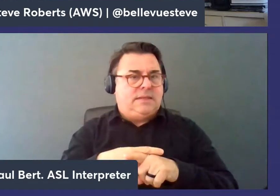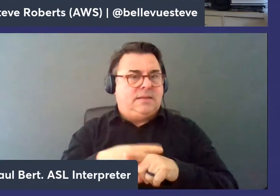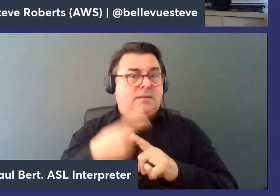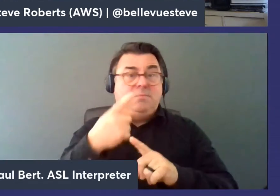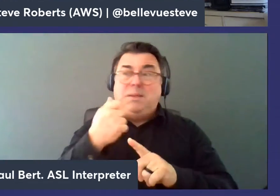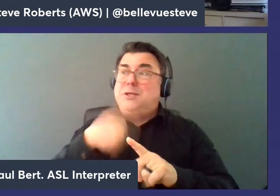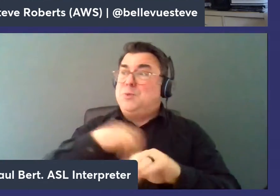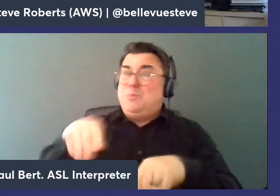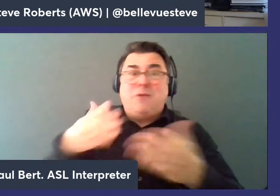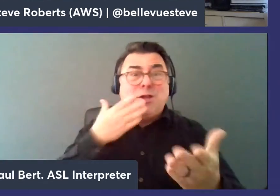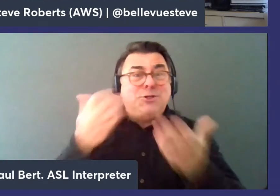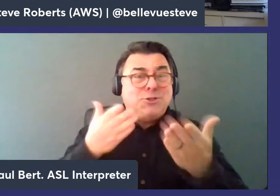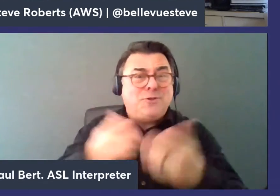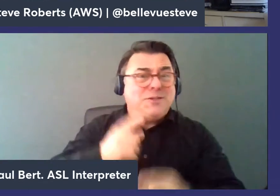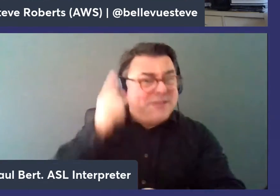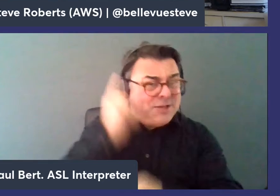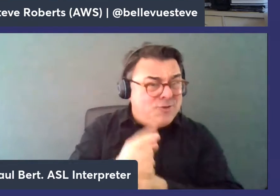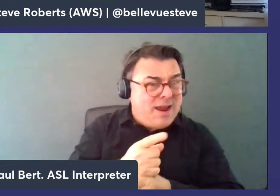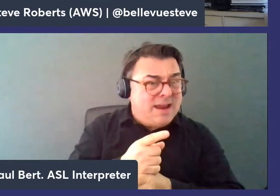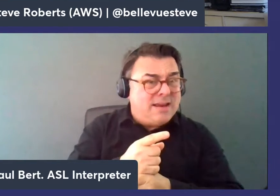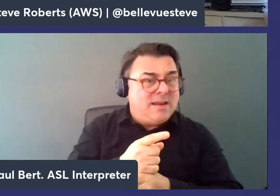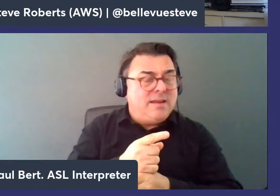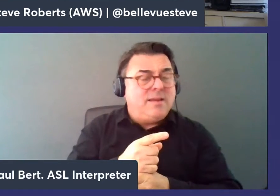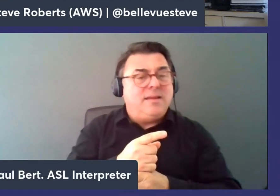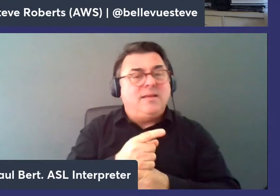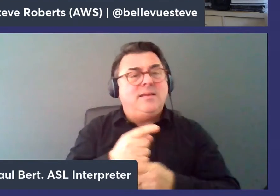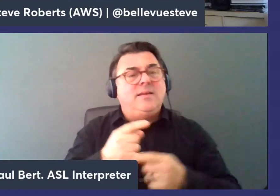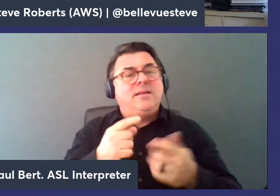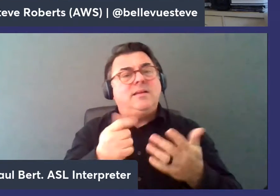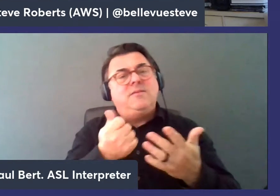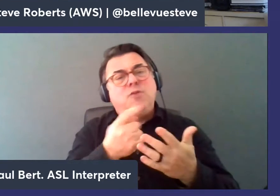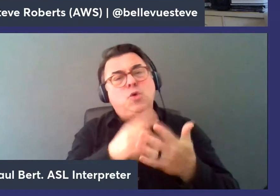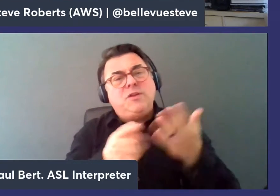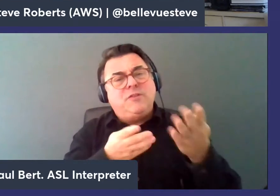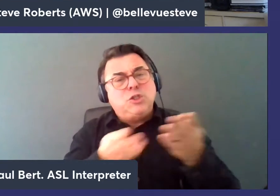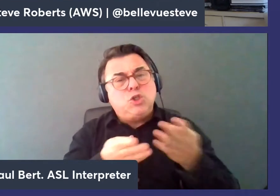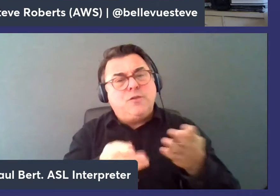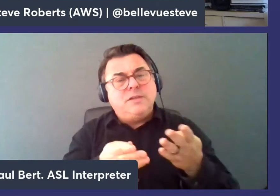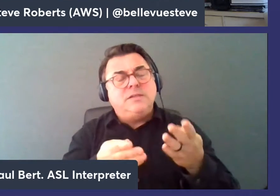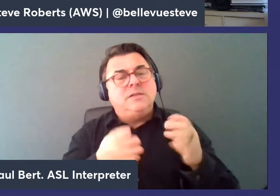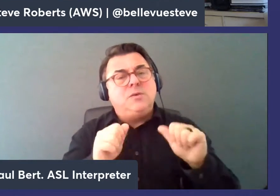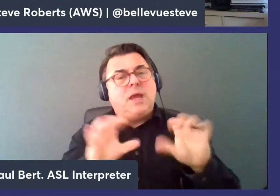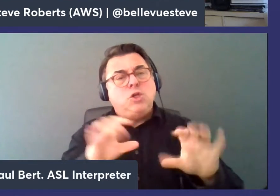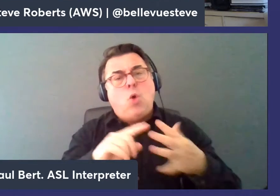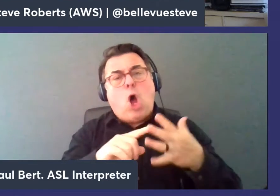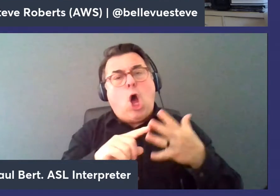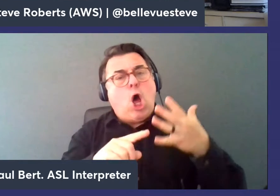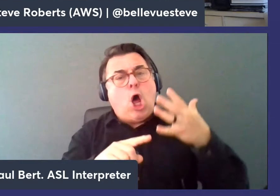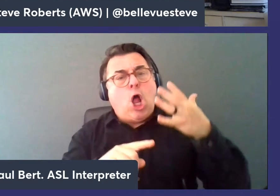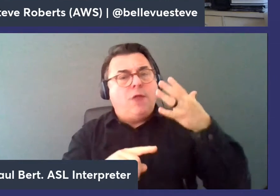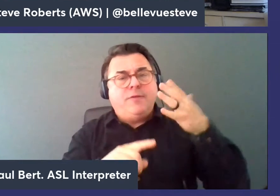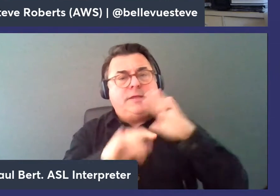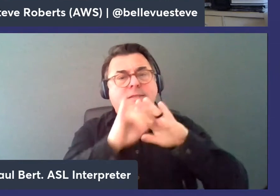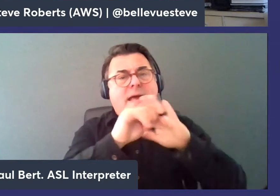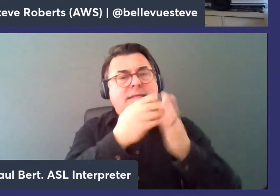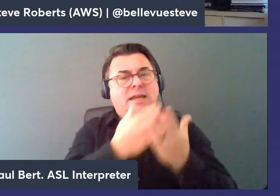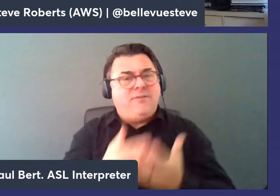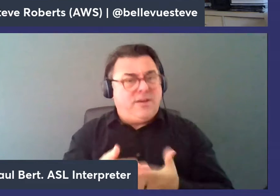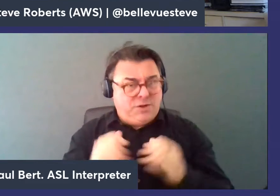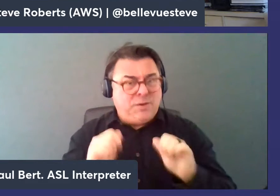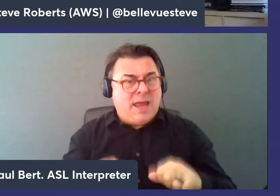Exactly. our services. That's right. And with a handful of just service calls, you can do all of this identity